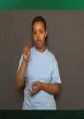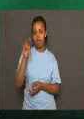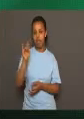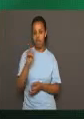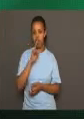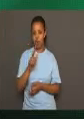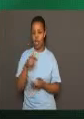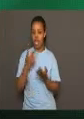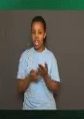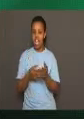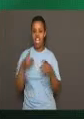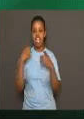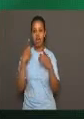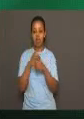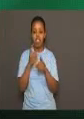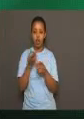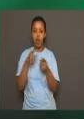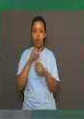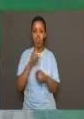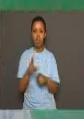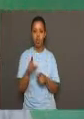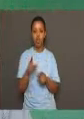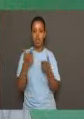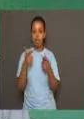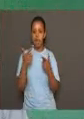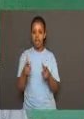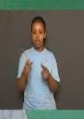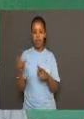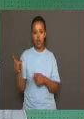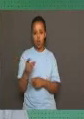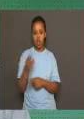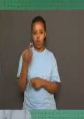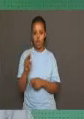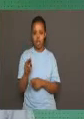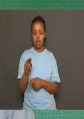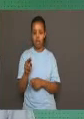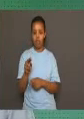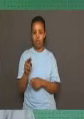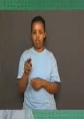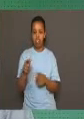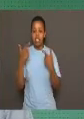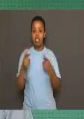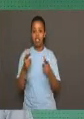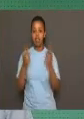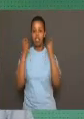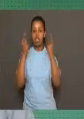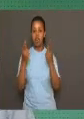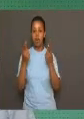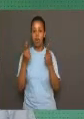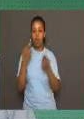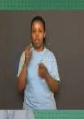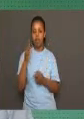Epiphanies involve a sudden revelation or abrupt awareness that bring